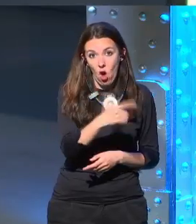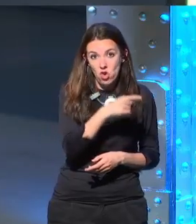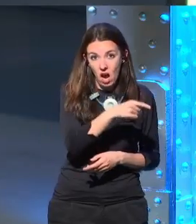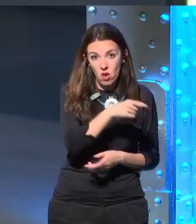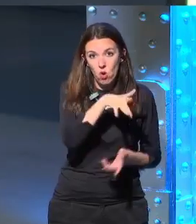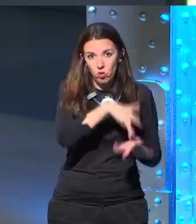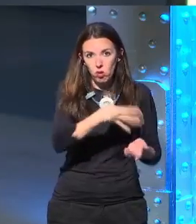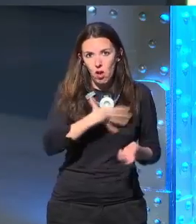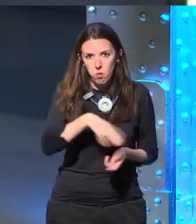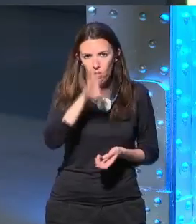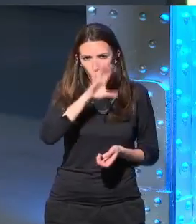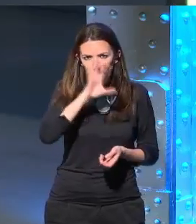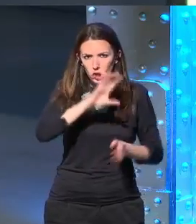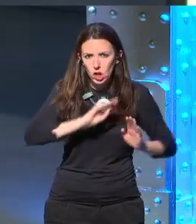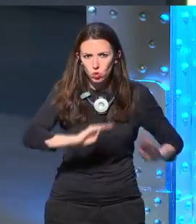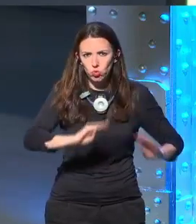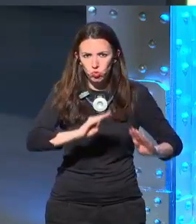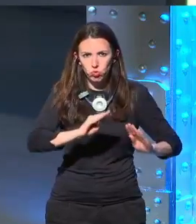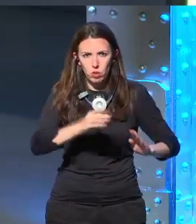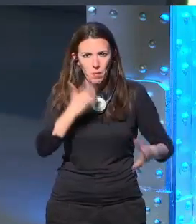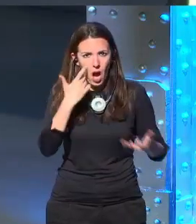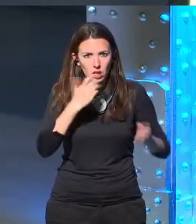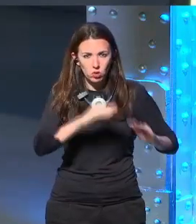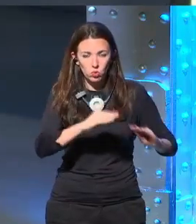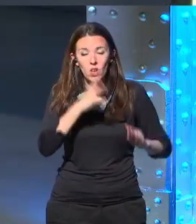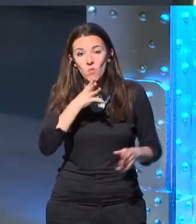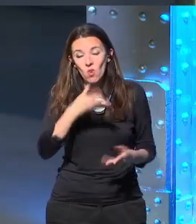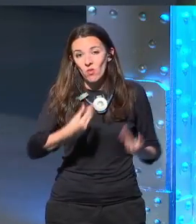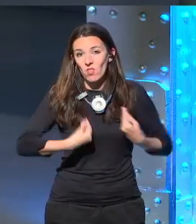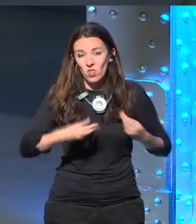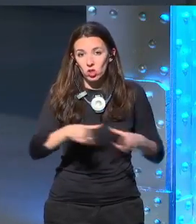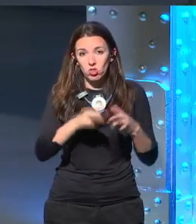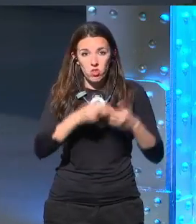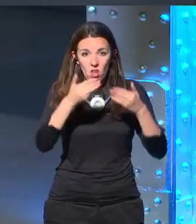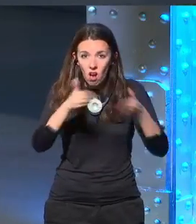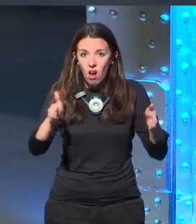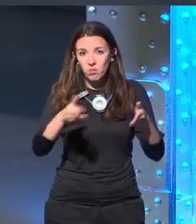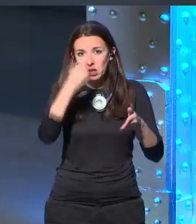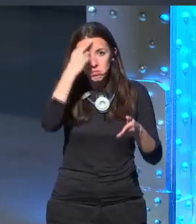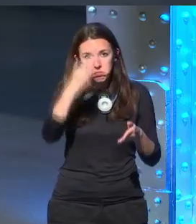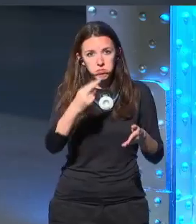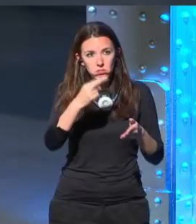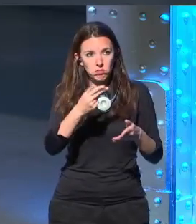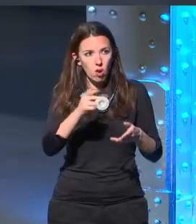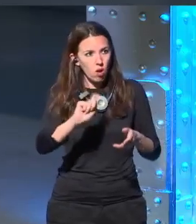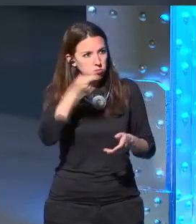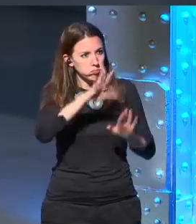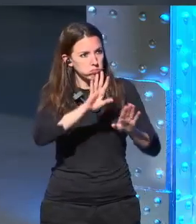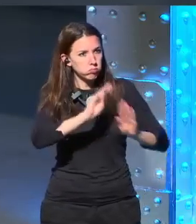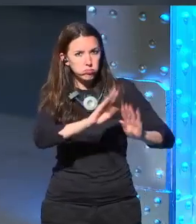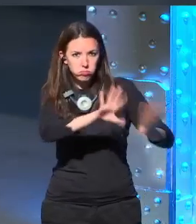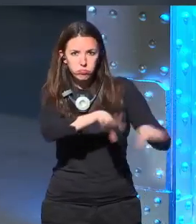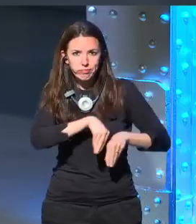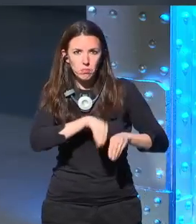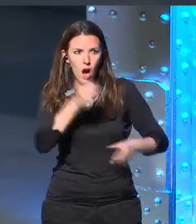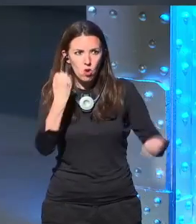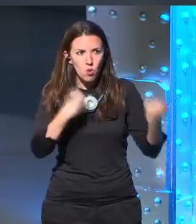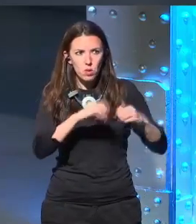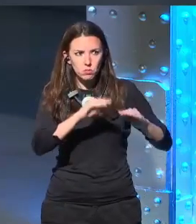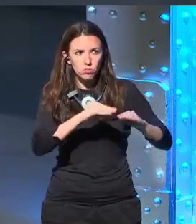if Leonardo managed to apply all his curiosity and his art, it was because he lived in a society that's relatively open and tolerant, that